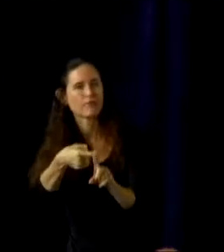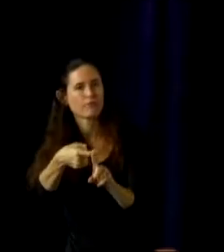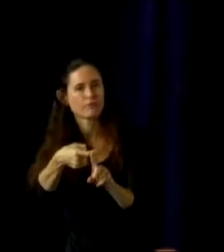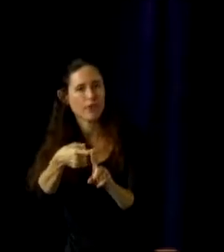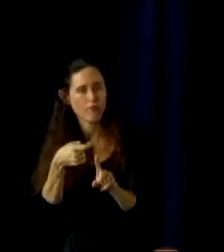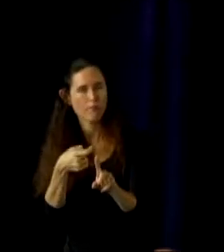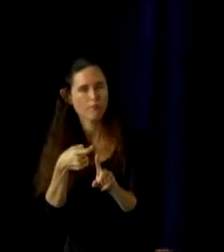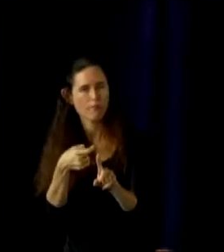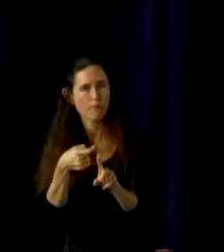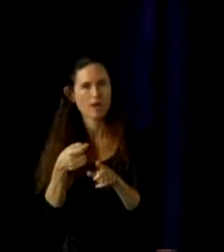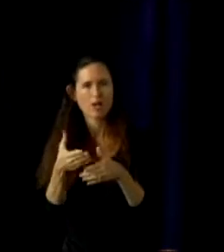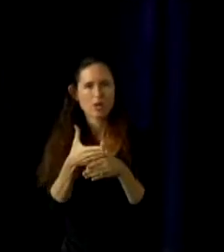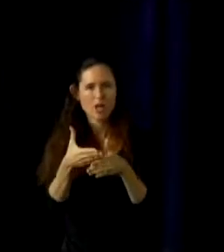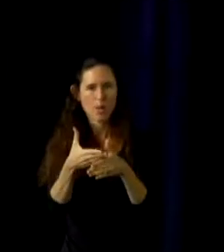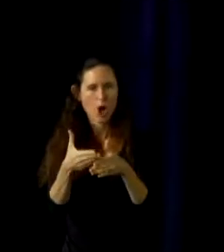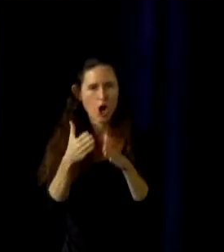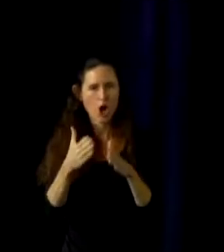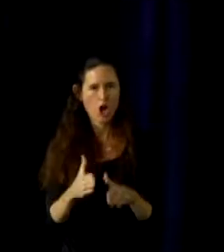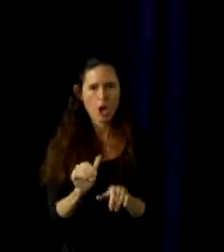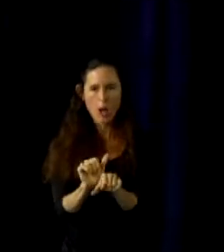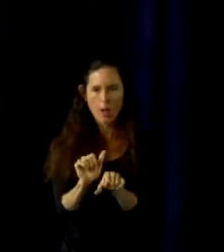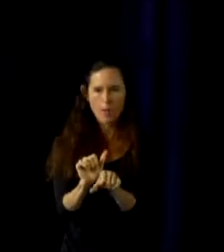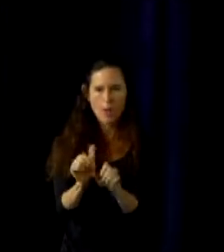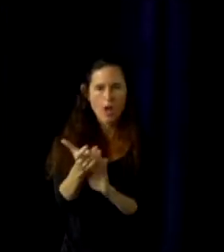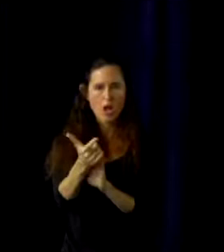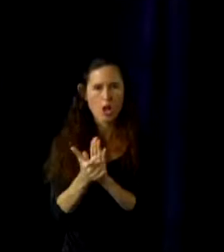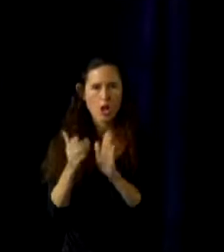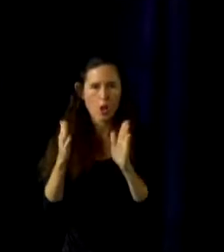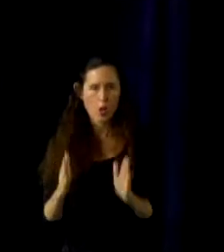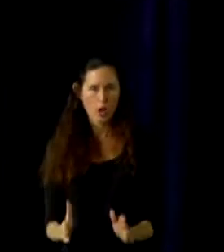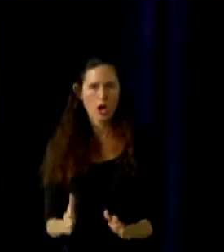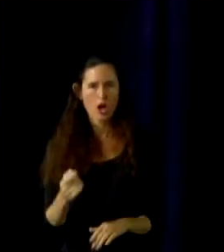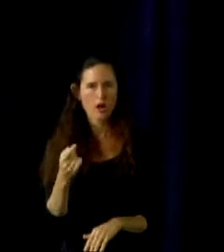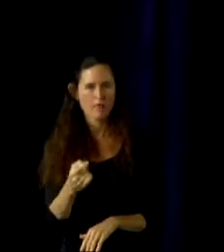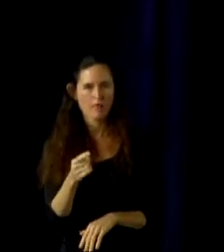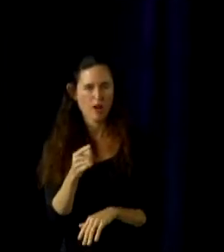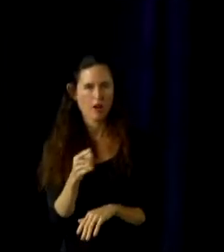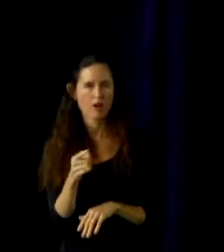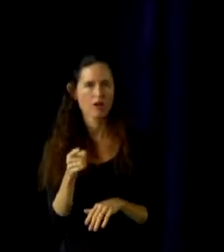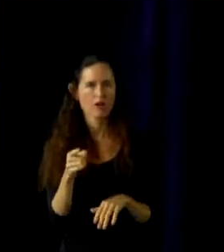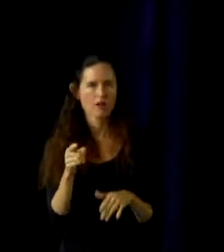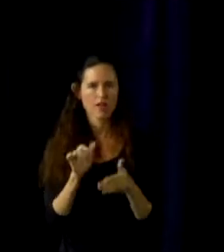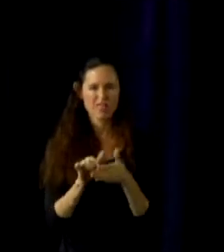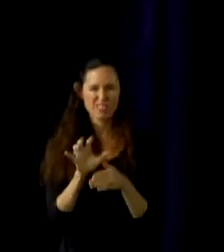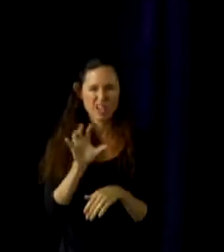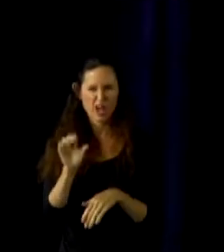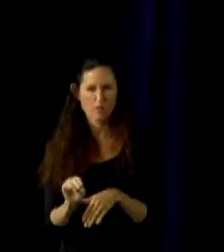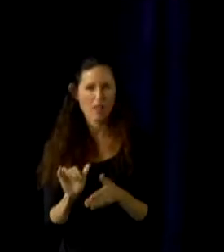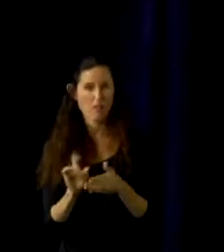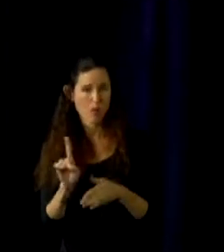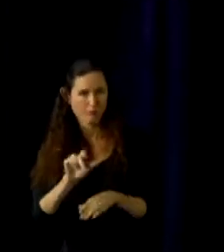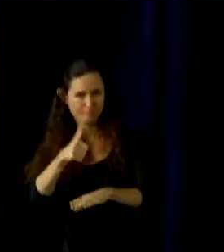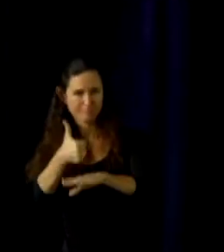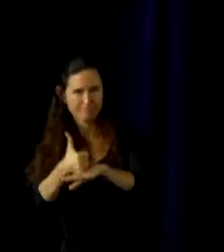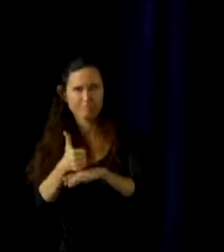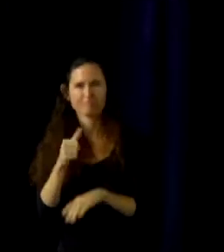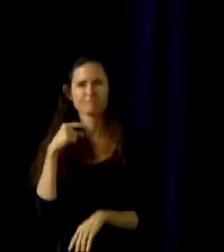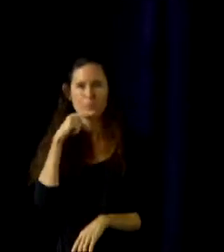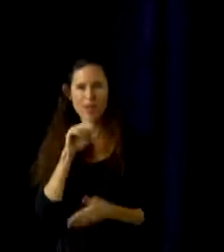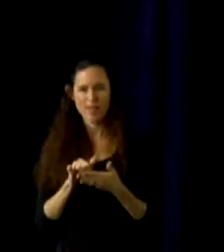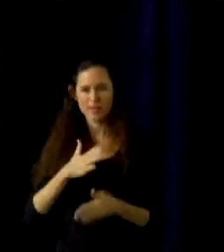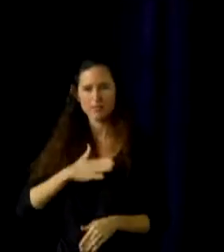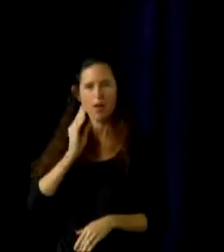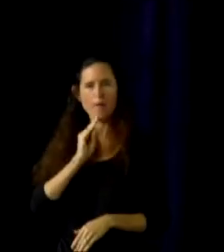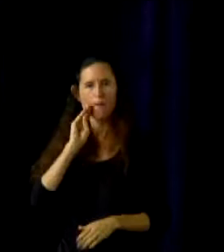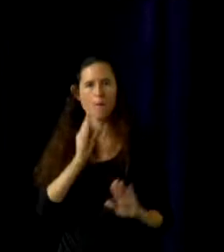is a partner and employment lawyer with Foley & Lardner LLP, which is headquartered in Milwaukee, which is my hometown.